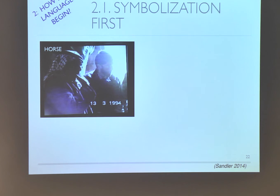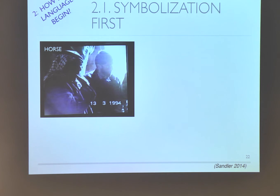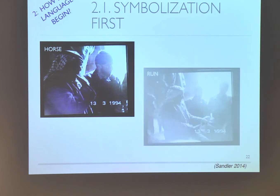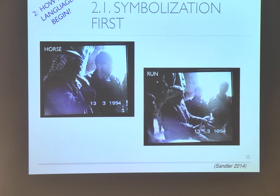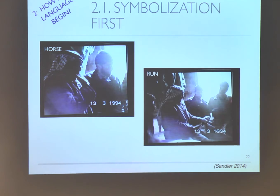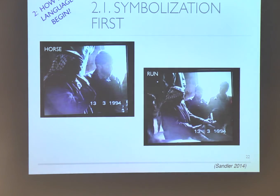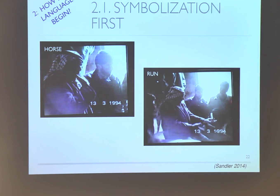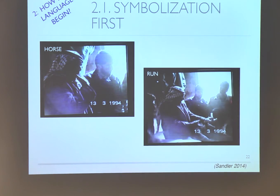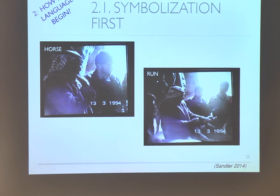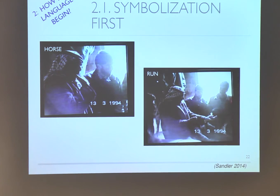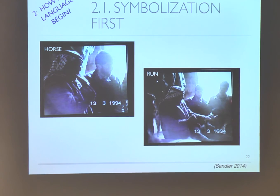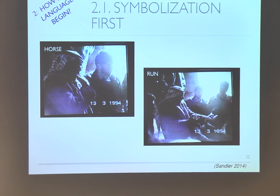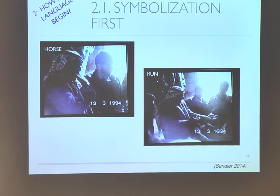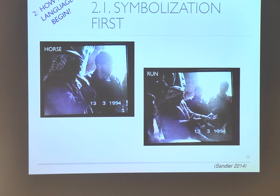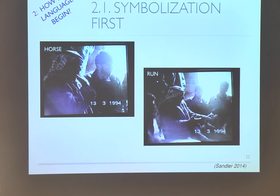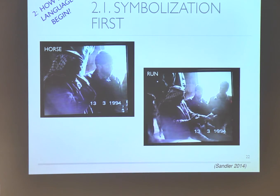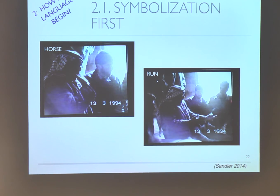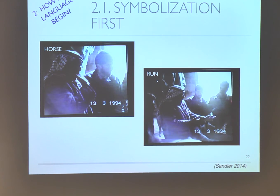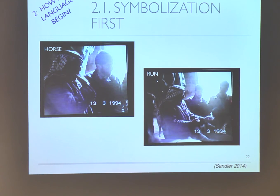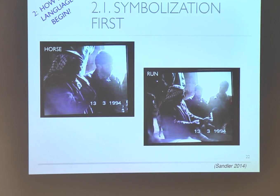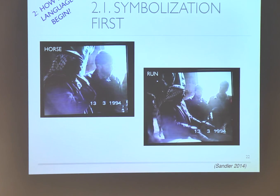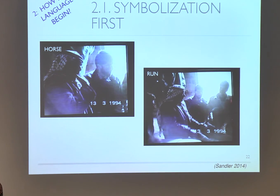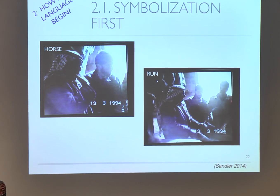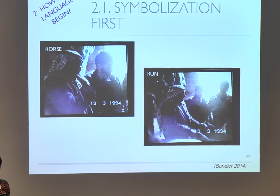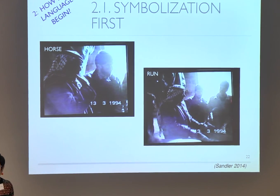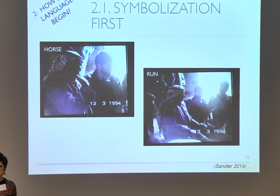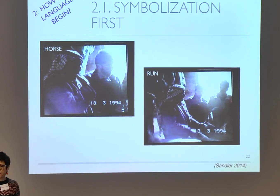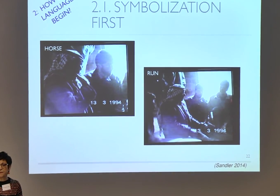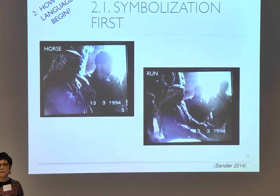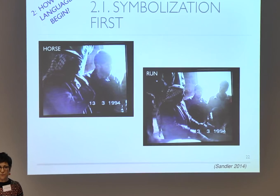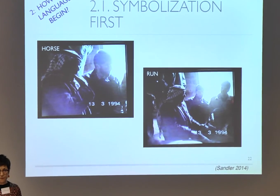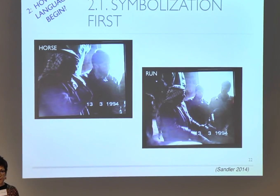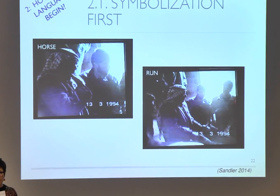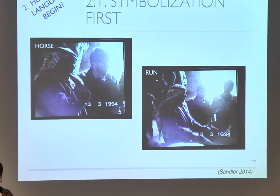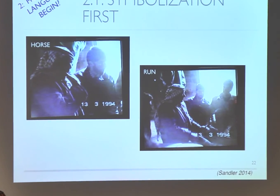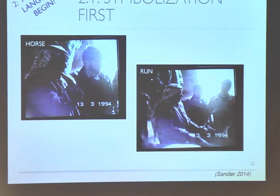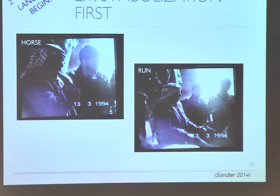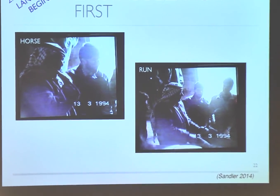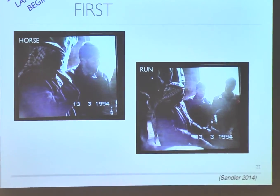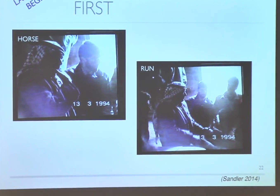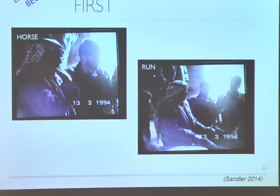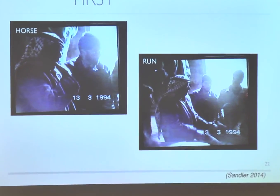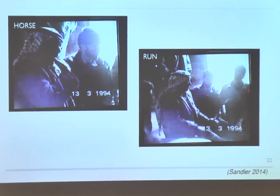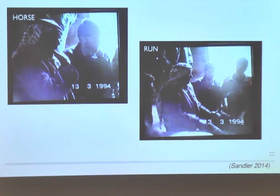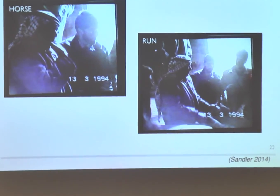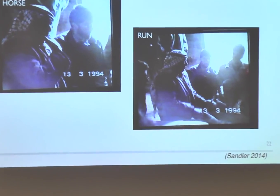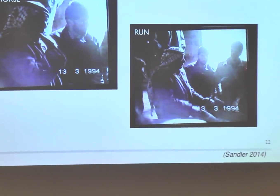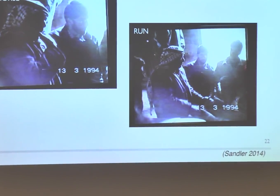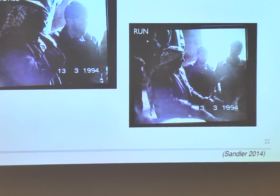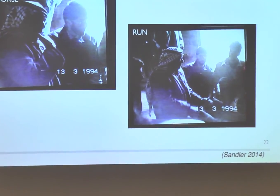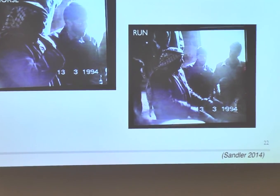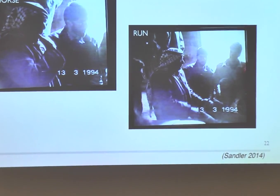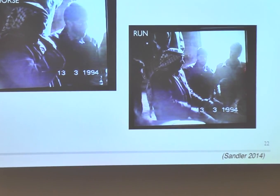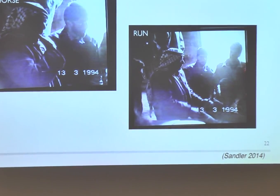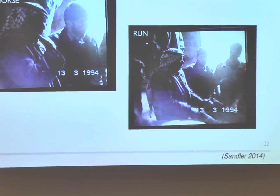horse, run. These and others of his signs have been, have stayed in the community. Even though there's a lot of